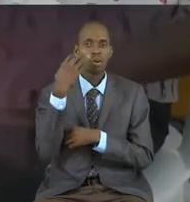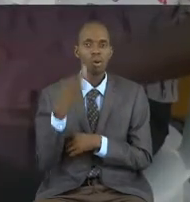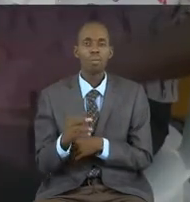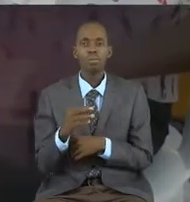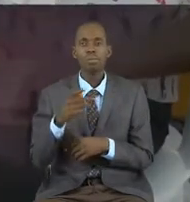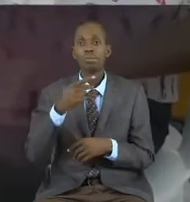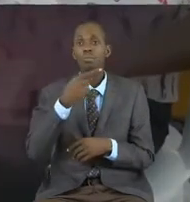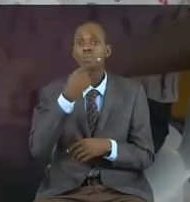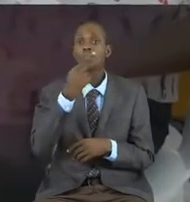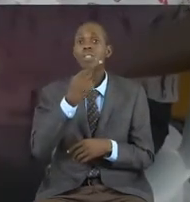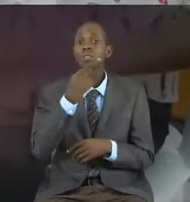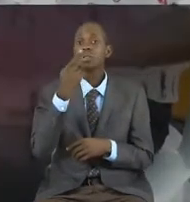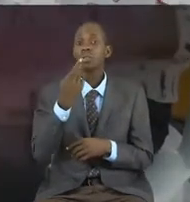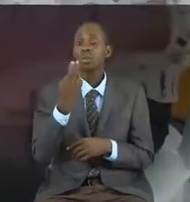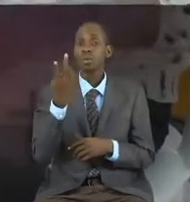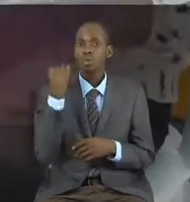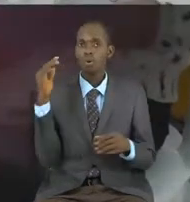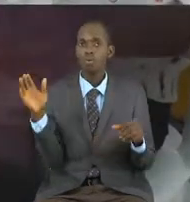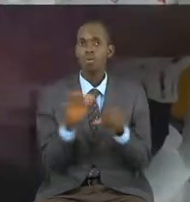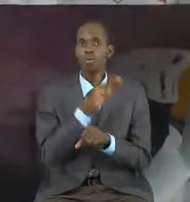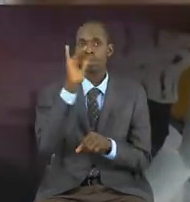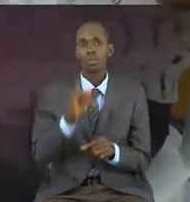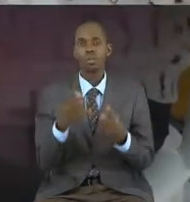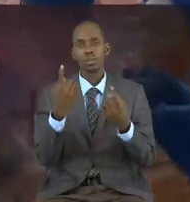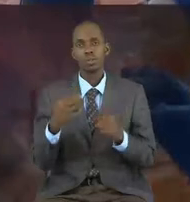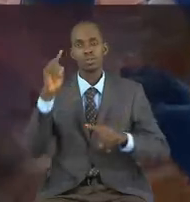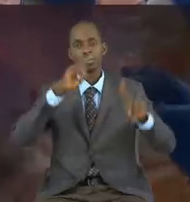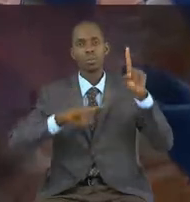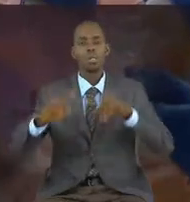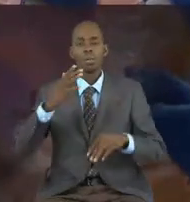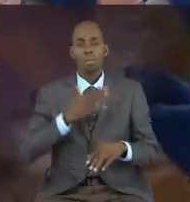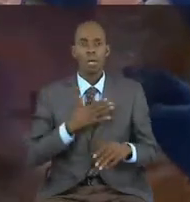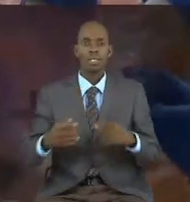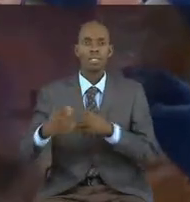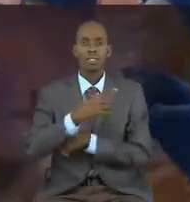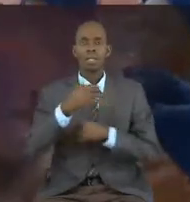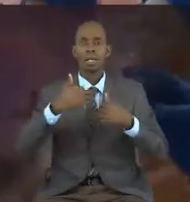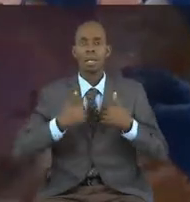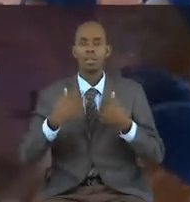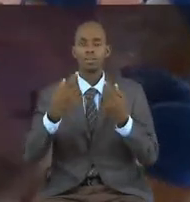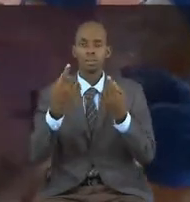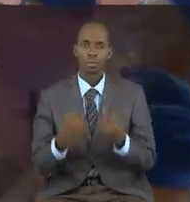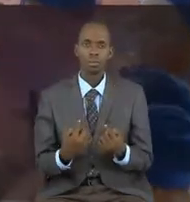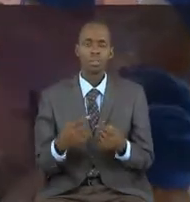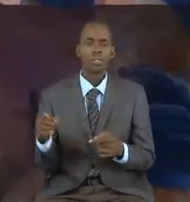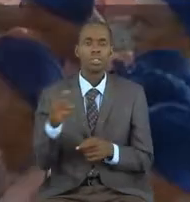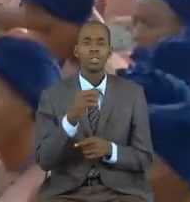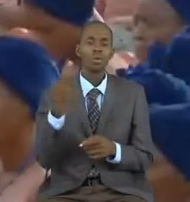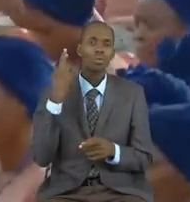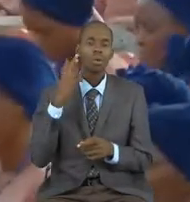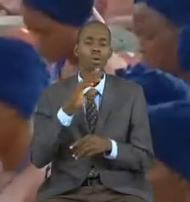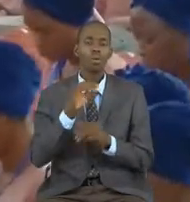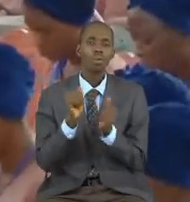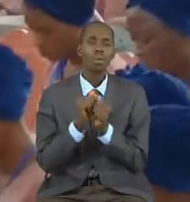day has come. My day has come. They were all with one